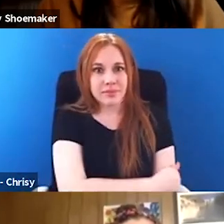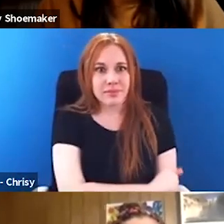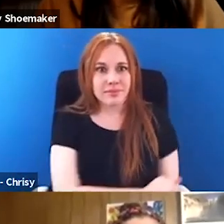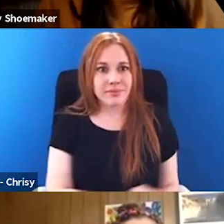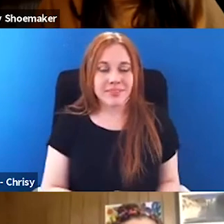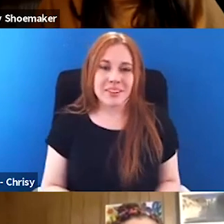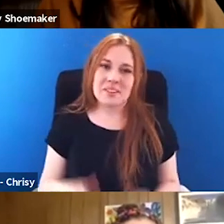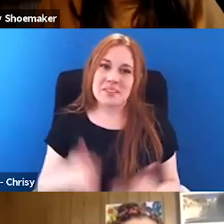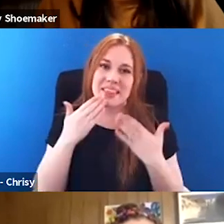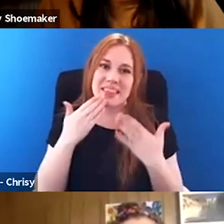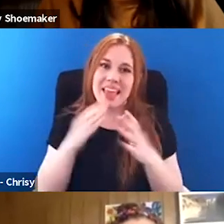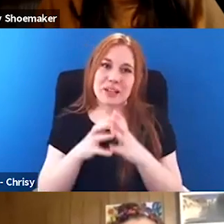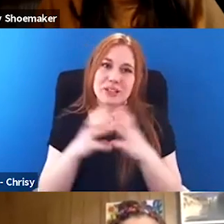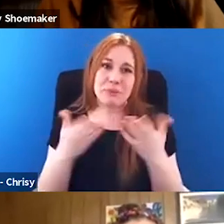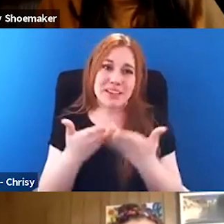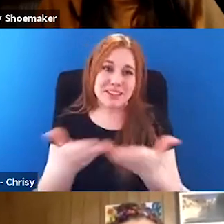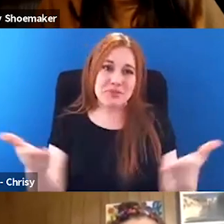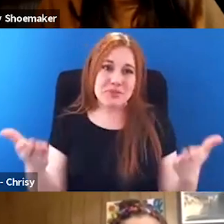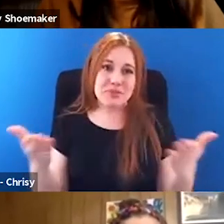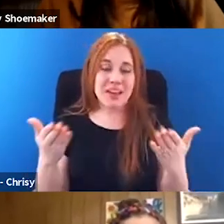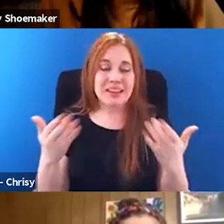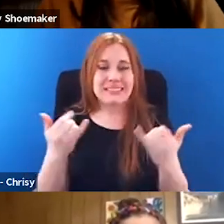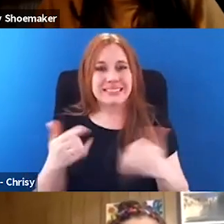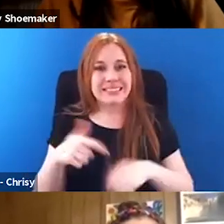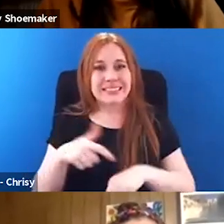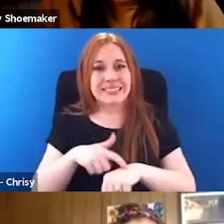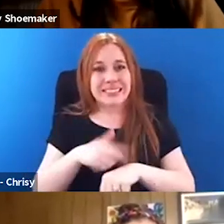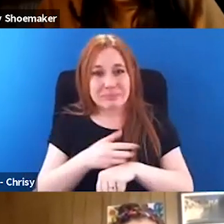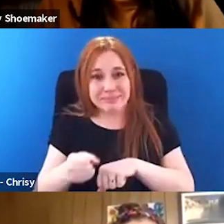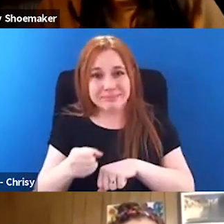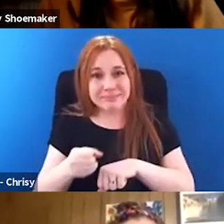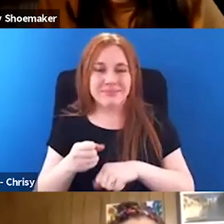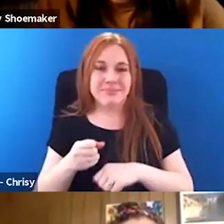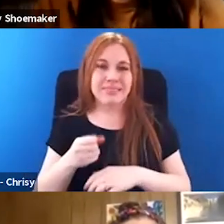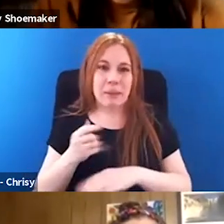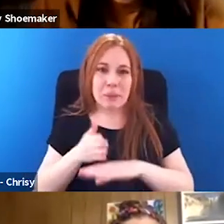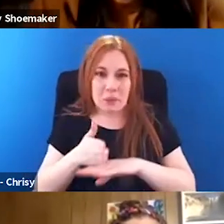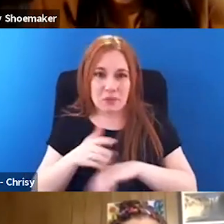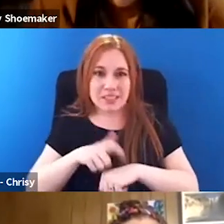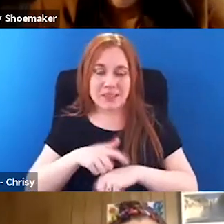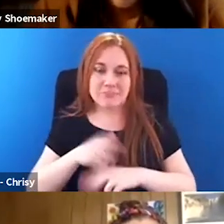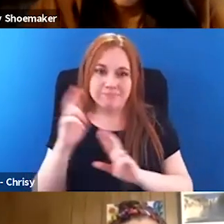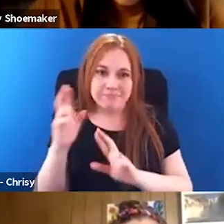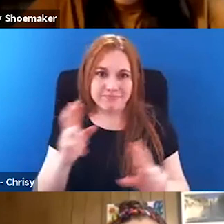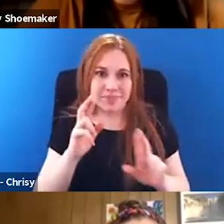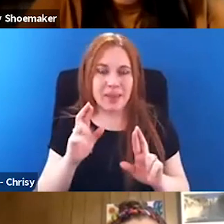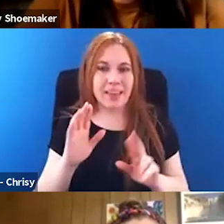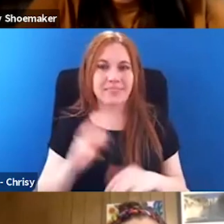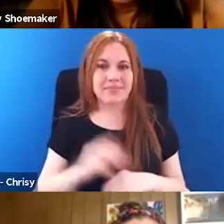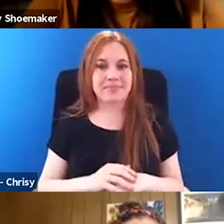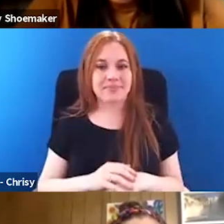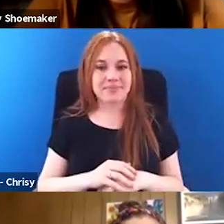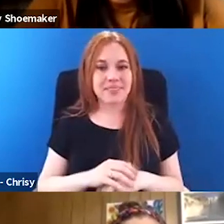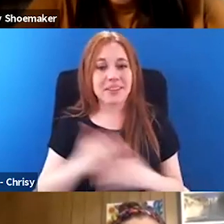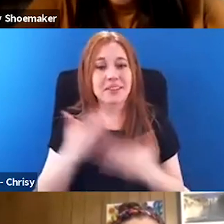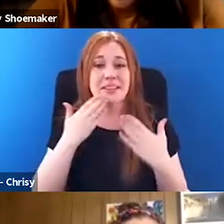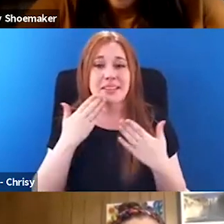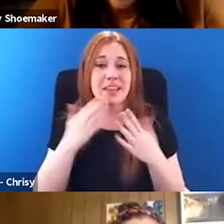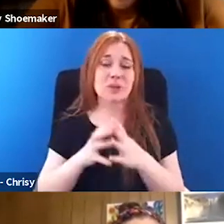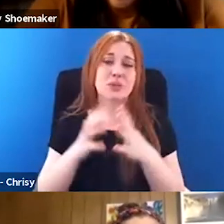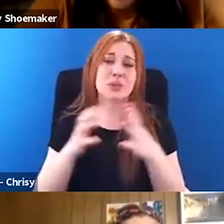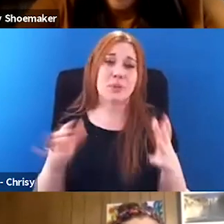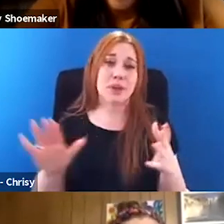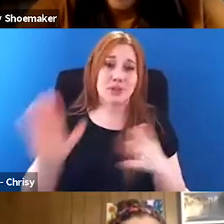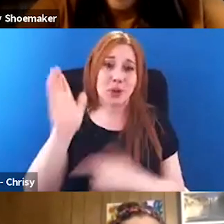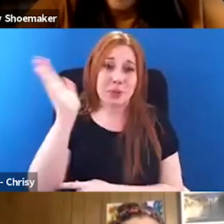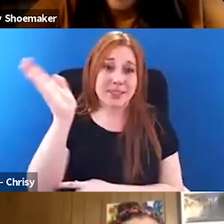Well, thank you so much, everybody. We are at a little bit over time here, so I want to be respectful of everybody on the call. But thank you so much for your